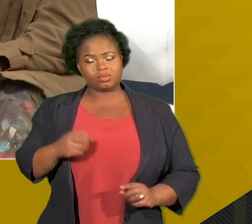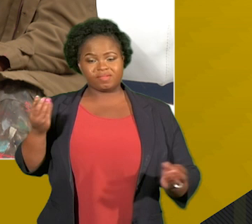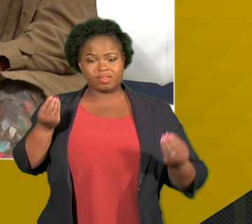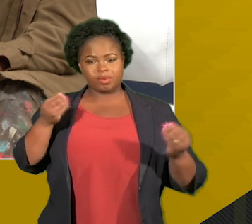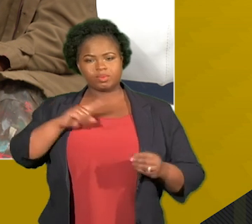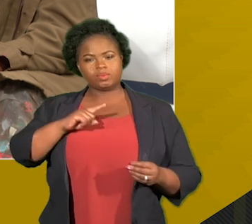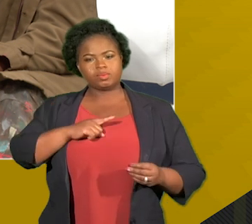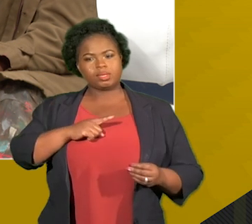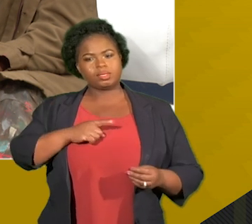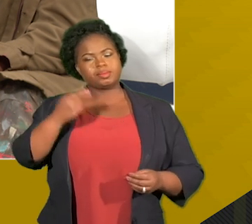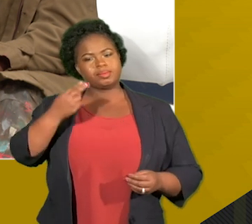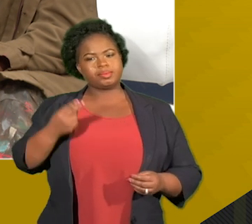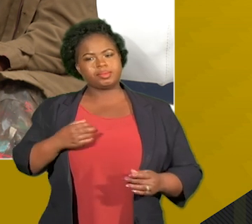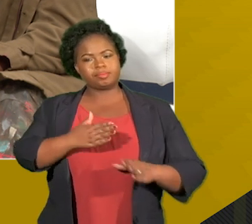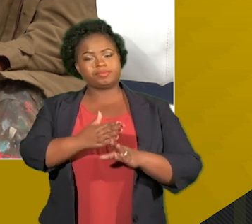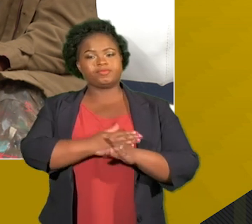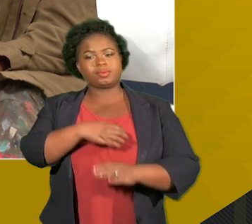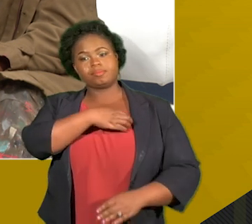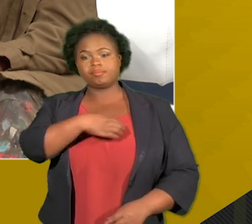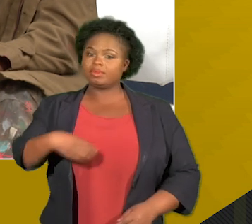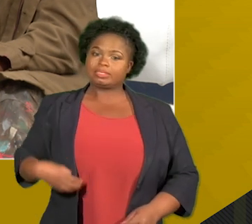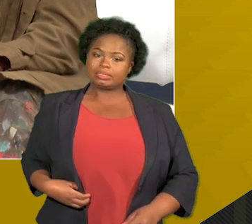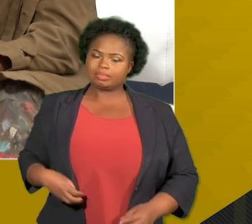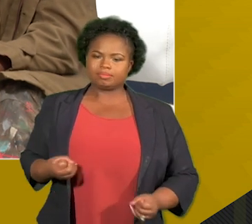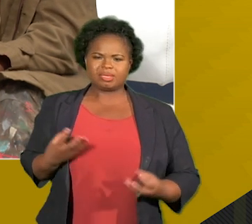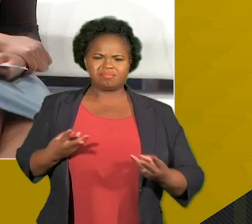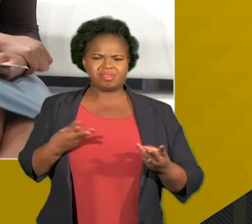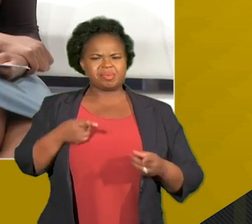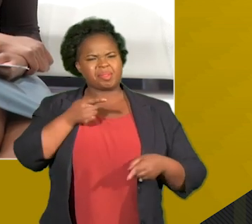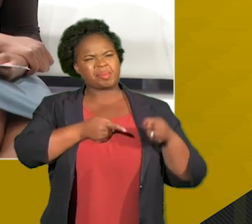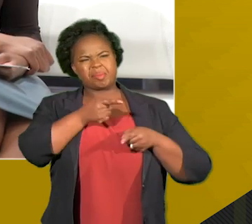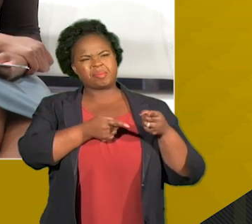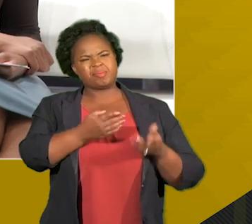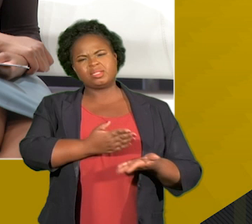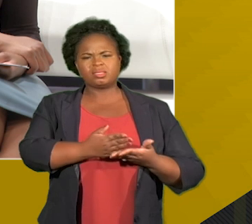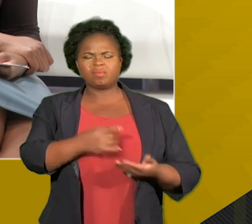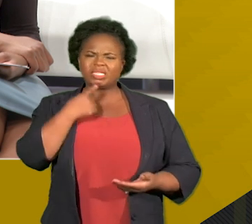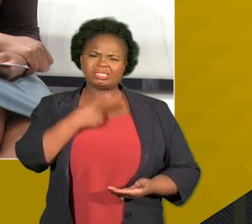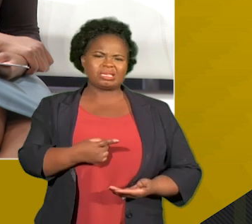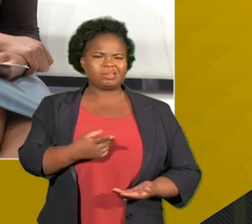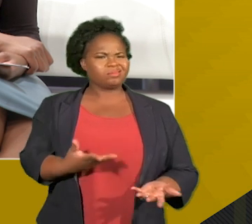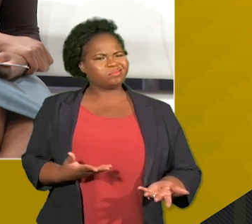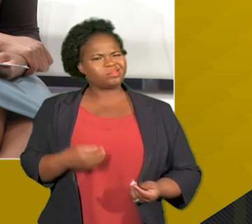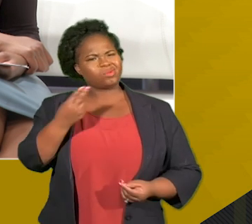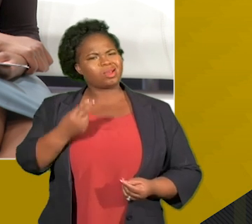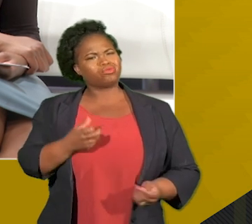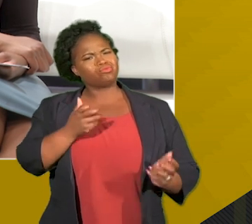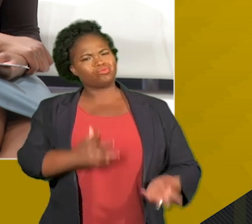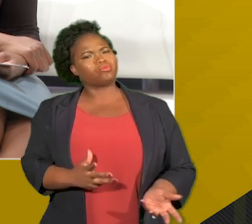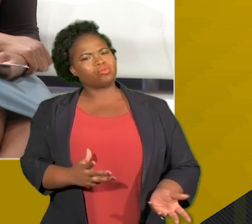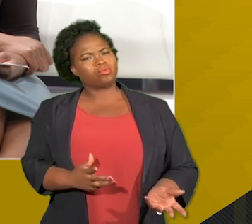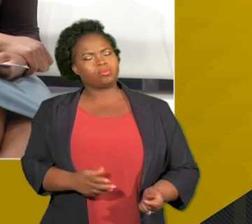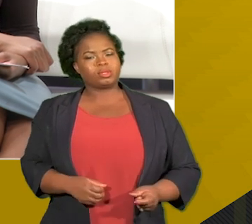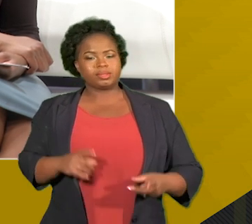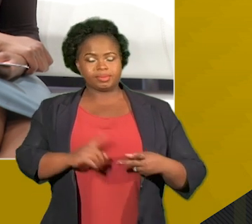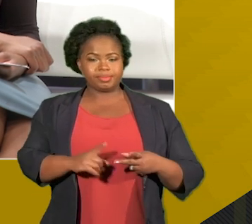kakhulu ngokudweba the former president, and abantu abaningi bayixheka abanye futhi bathi it's what hard art is. Egcine kunakho konke.